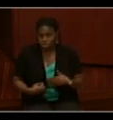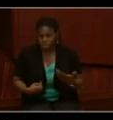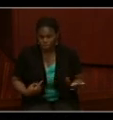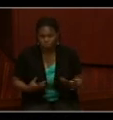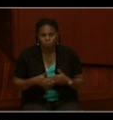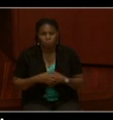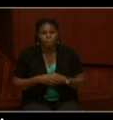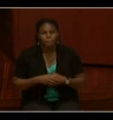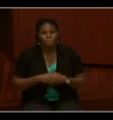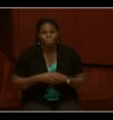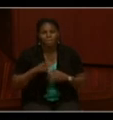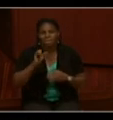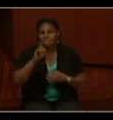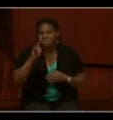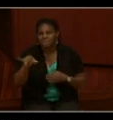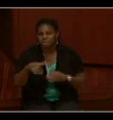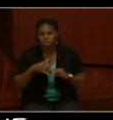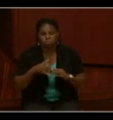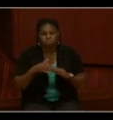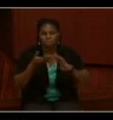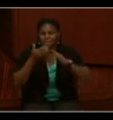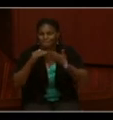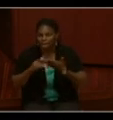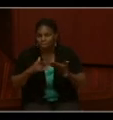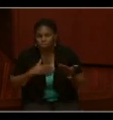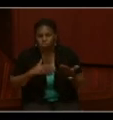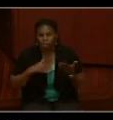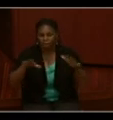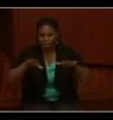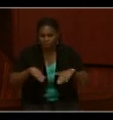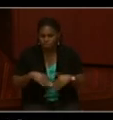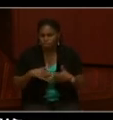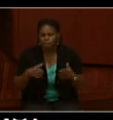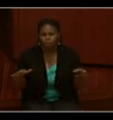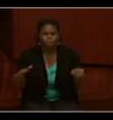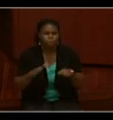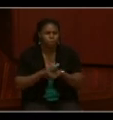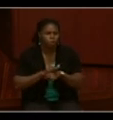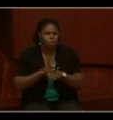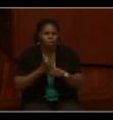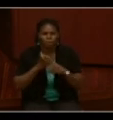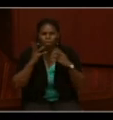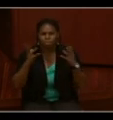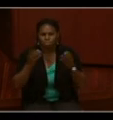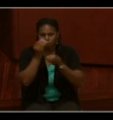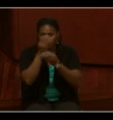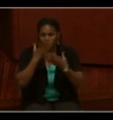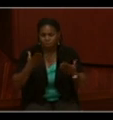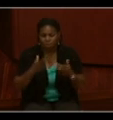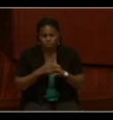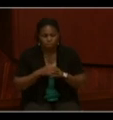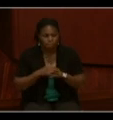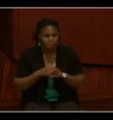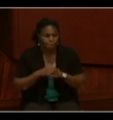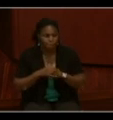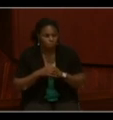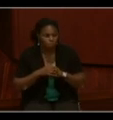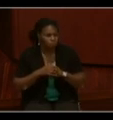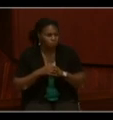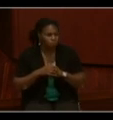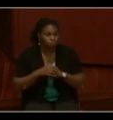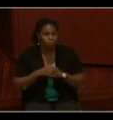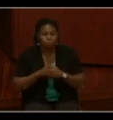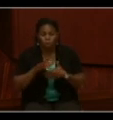cities, towns, and villages in China. These interrogations are full of rich detail about one's life. And all of